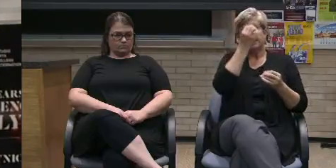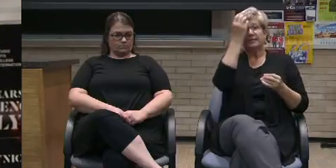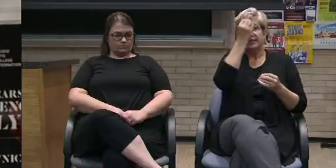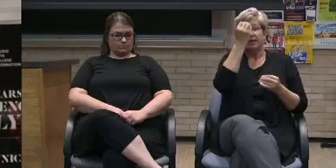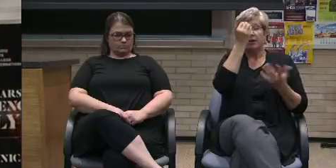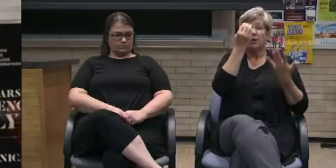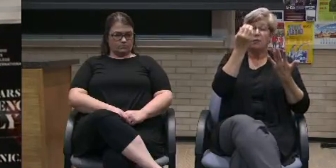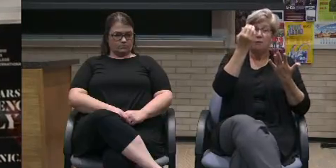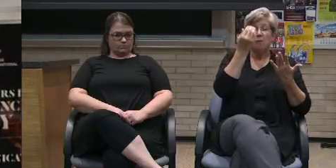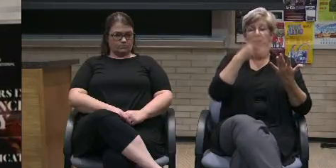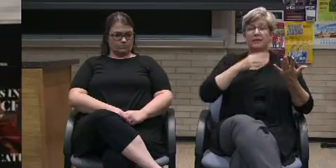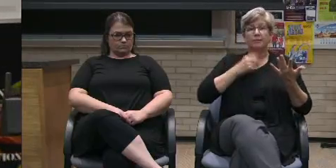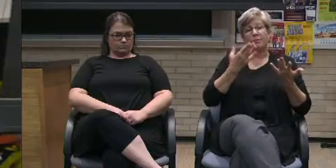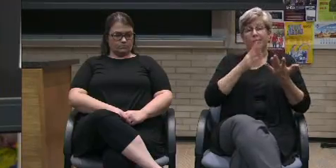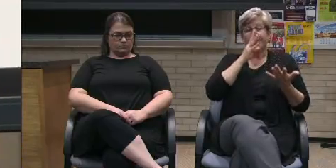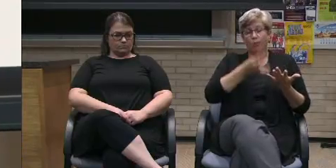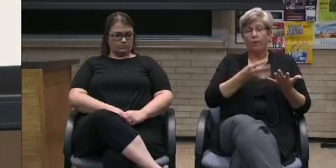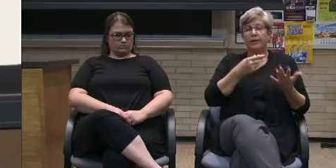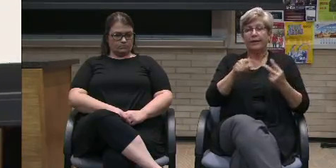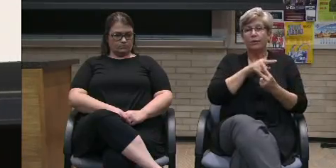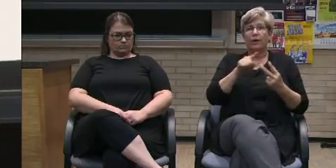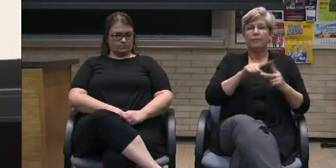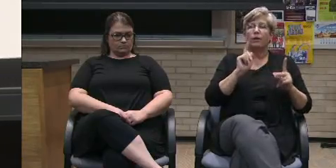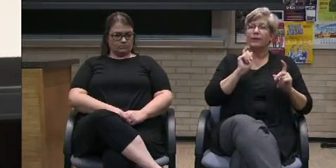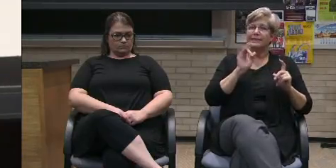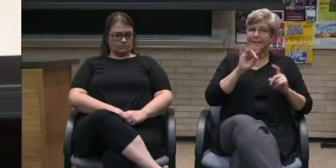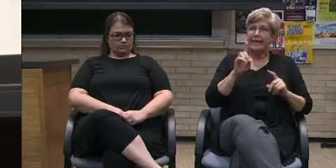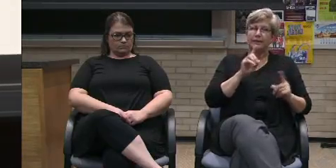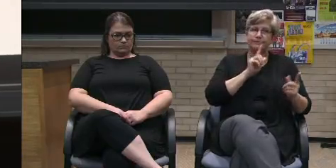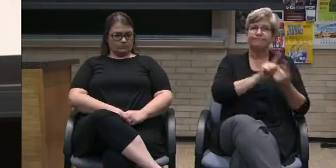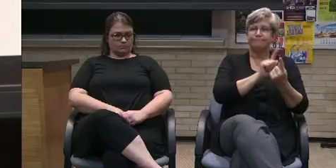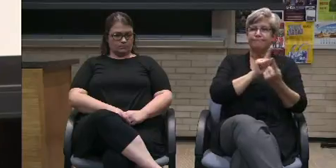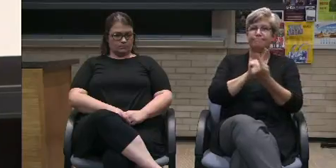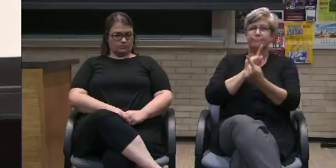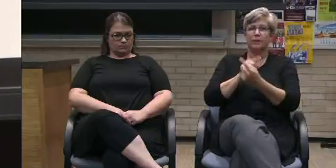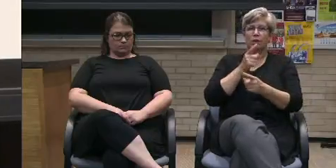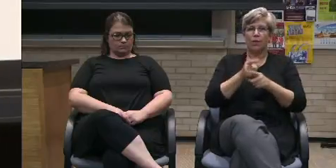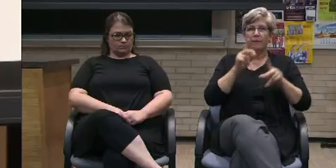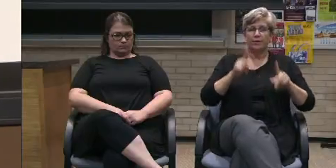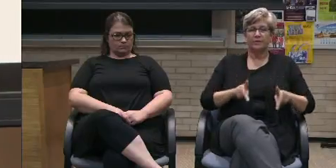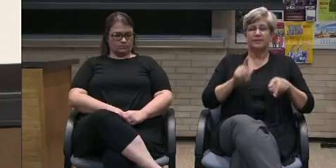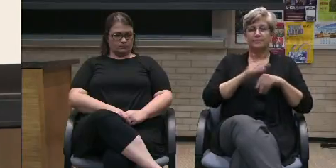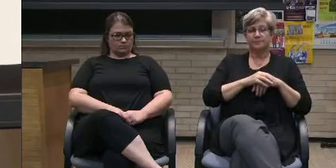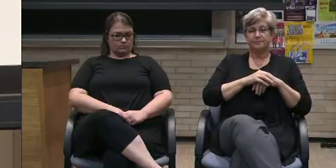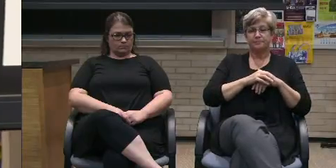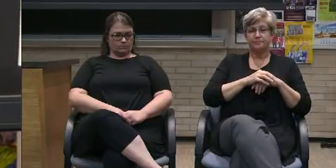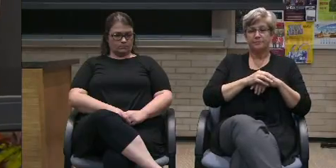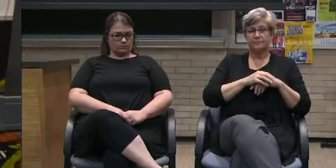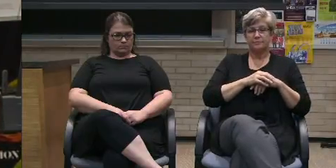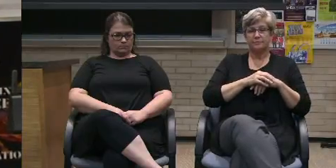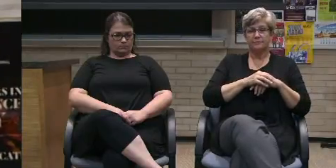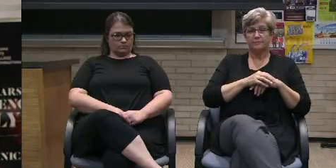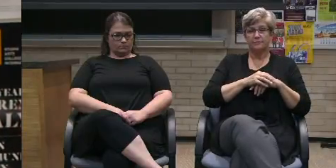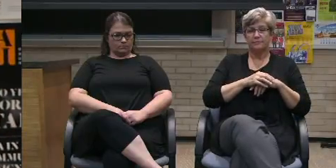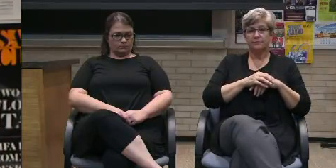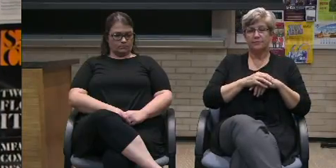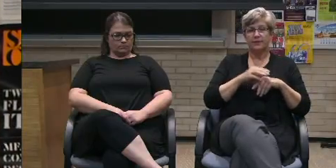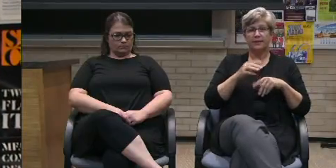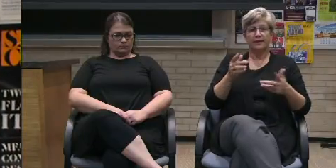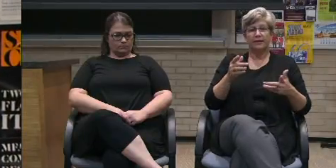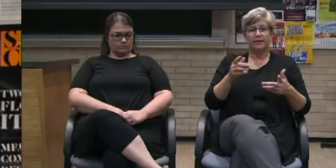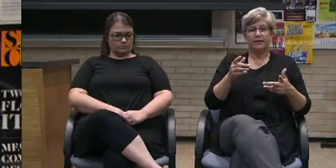that's where they should be. And so we did that, and again, looking at, well, everyone knows where students are